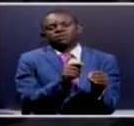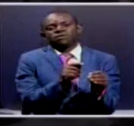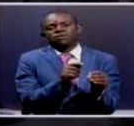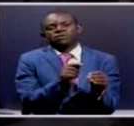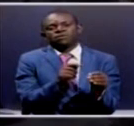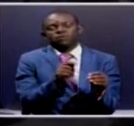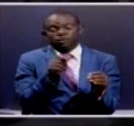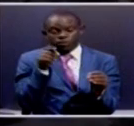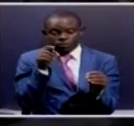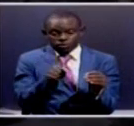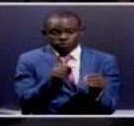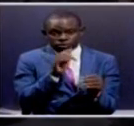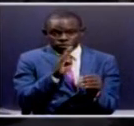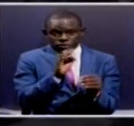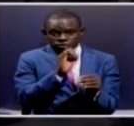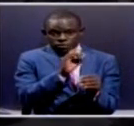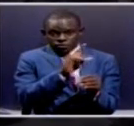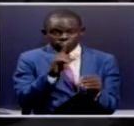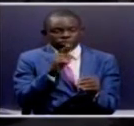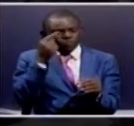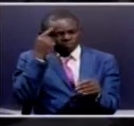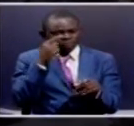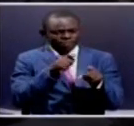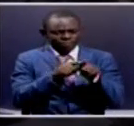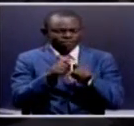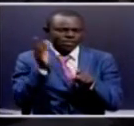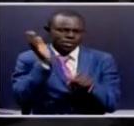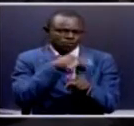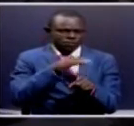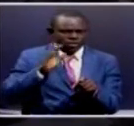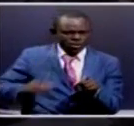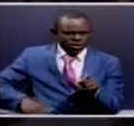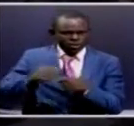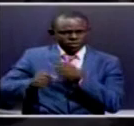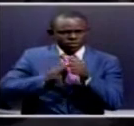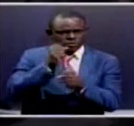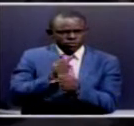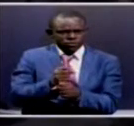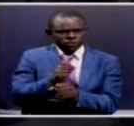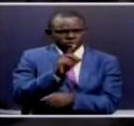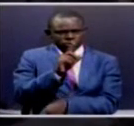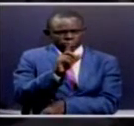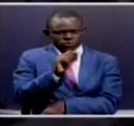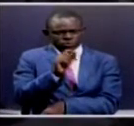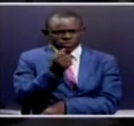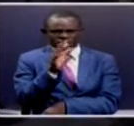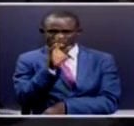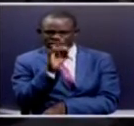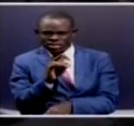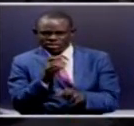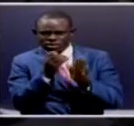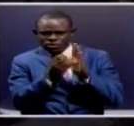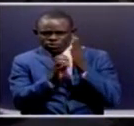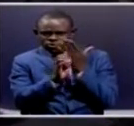month, but last year in June at Siavonga. And all the political parties, I